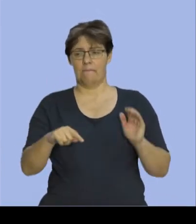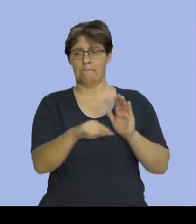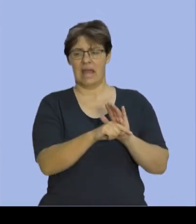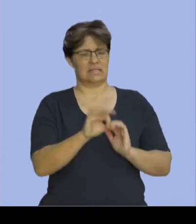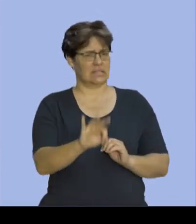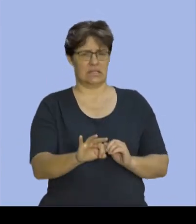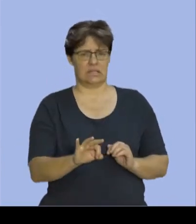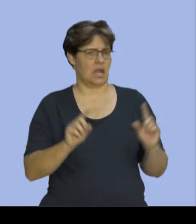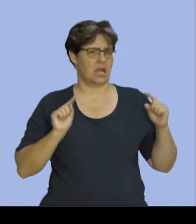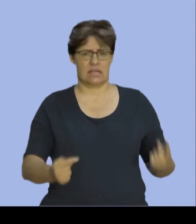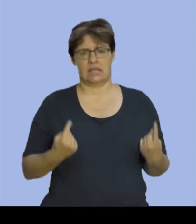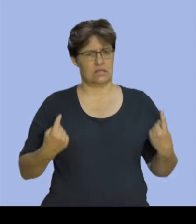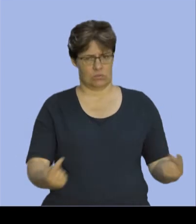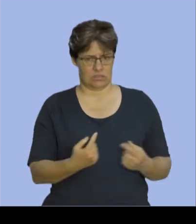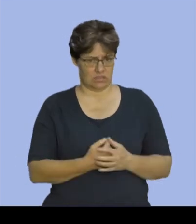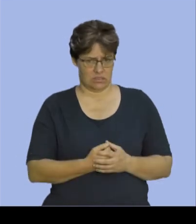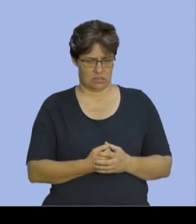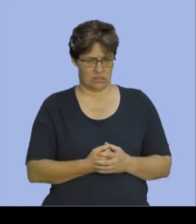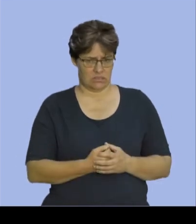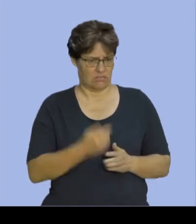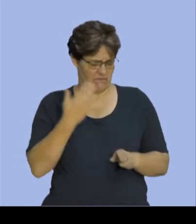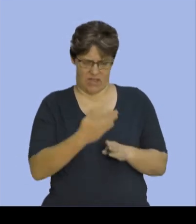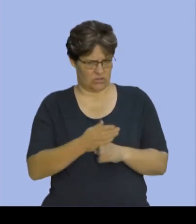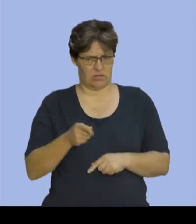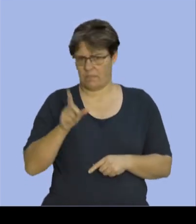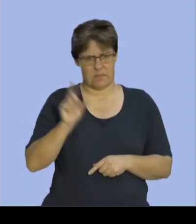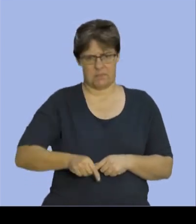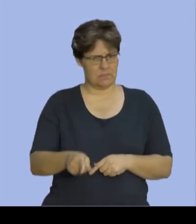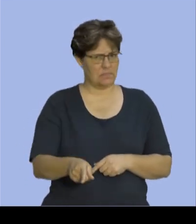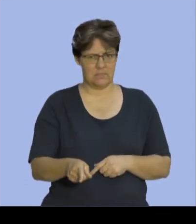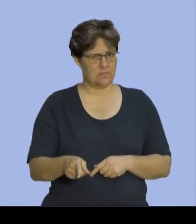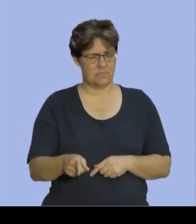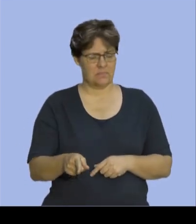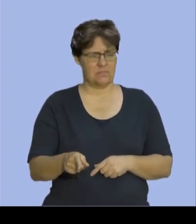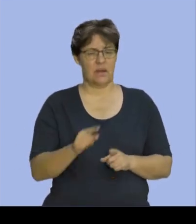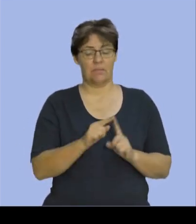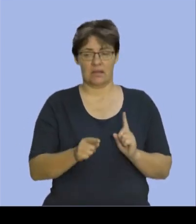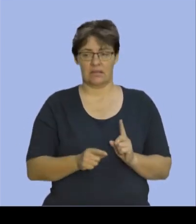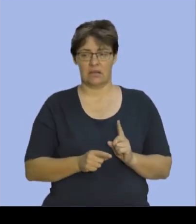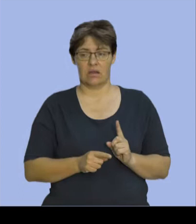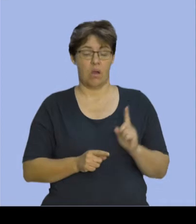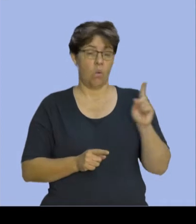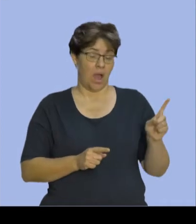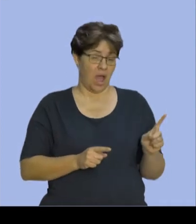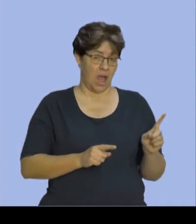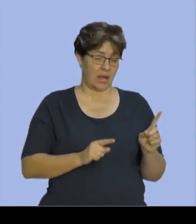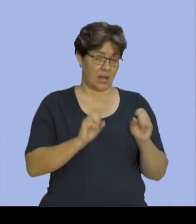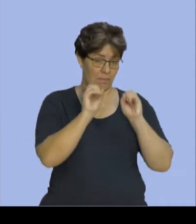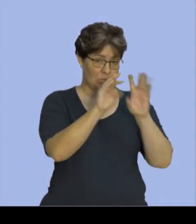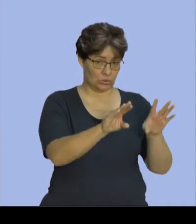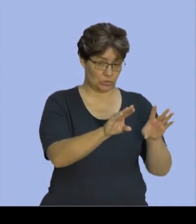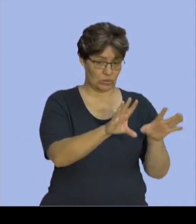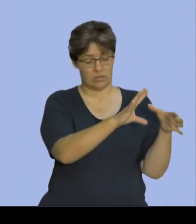that. That cannot be the case. That's not a function, right? But I must have only one input value